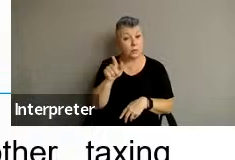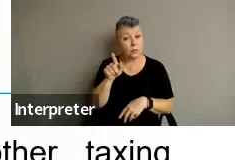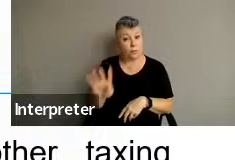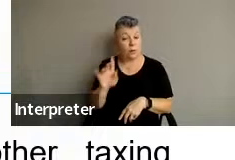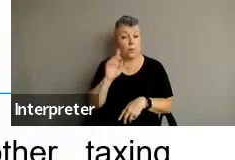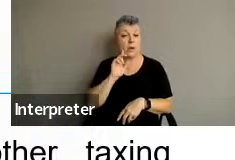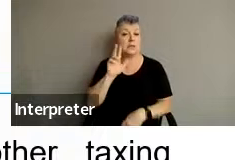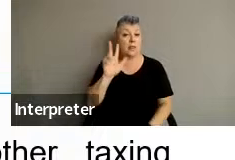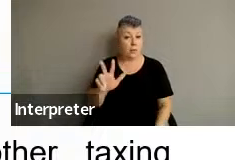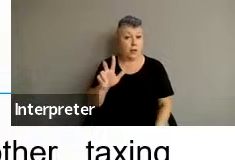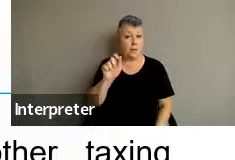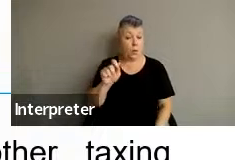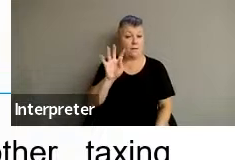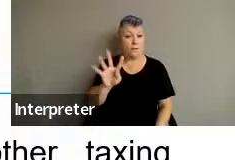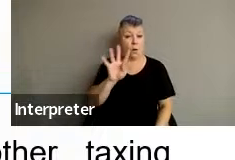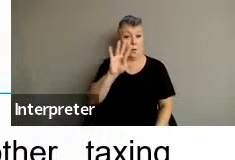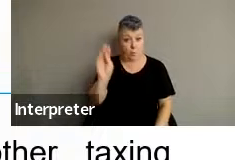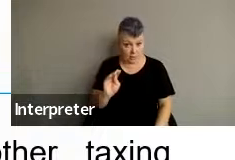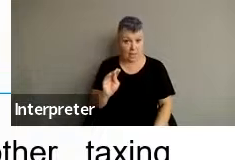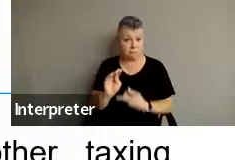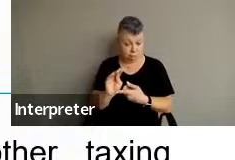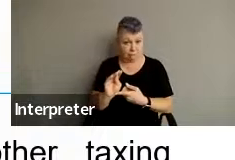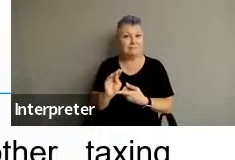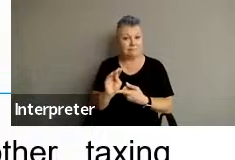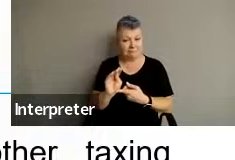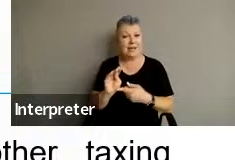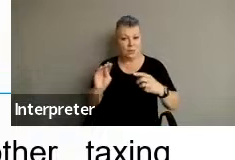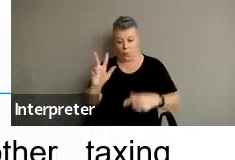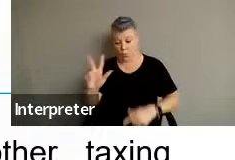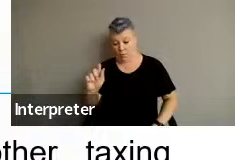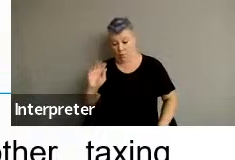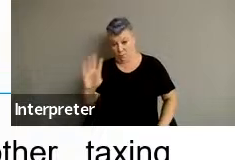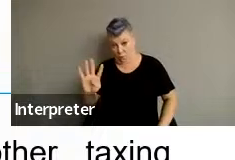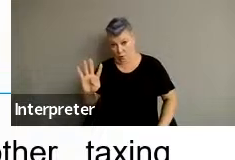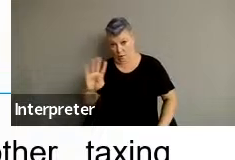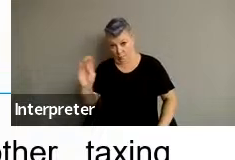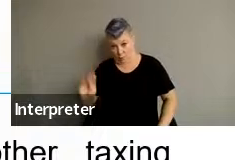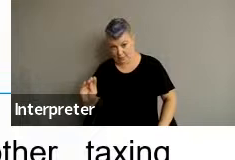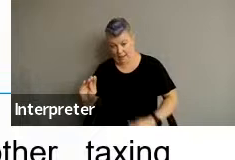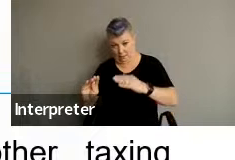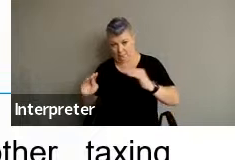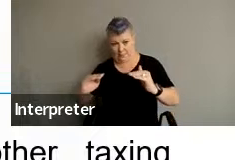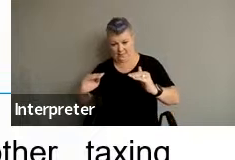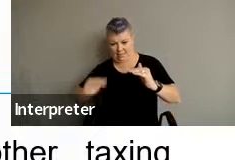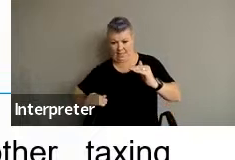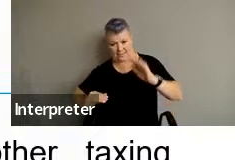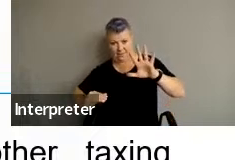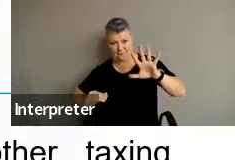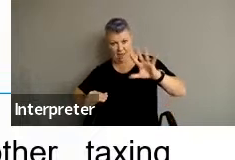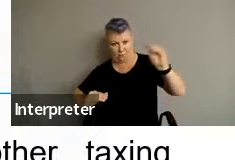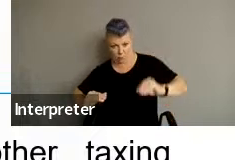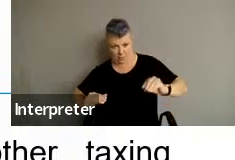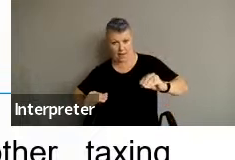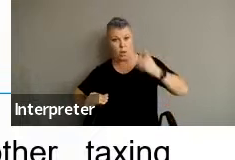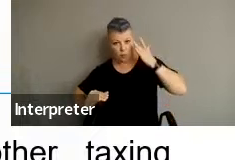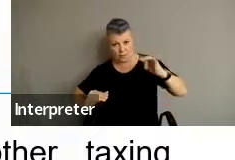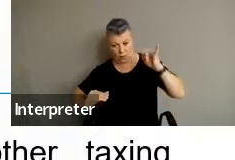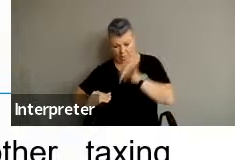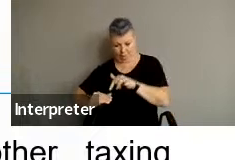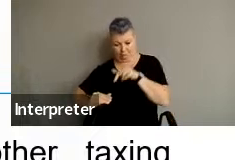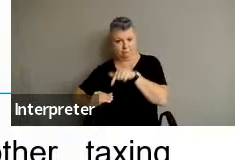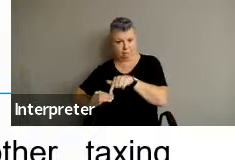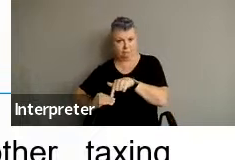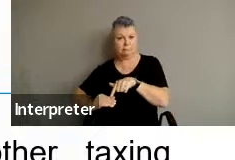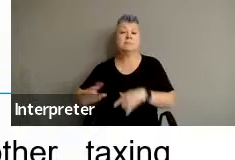3.4%. So 3.4% is less than 5%. So that's what the revenue is capped at. If our district was to